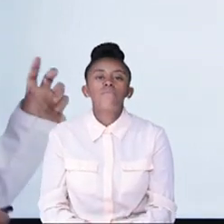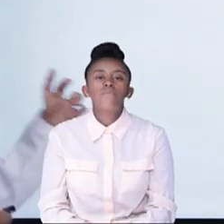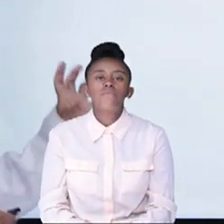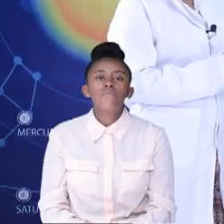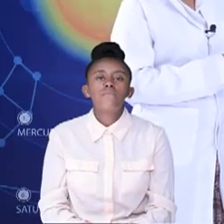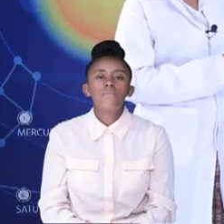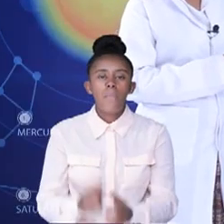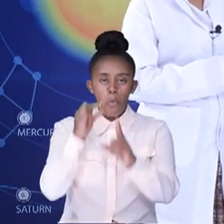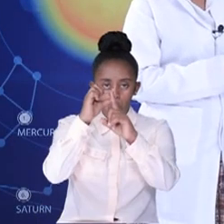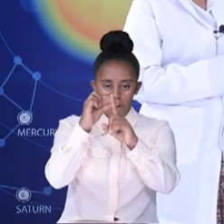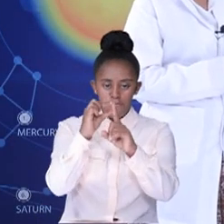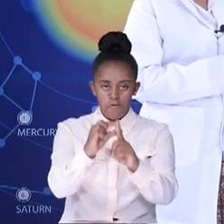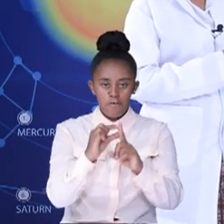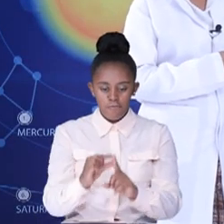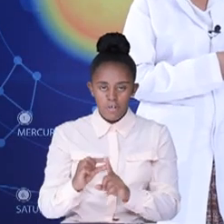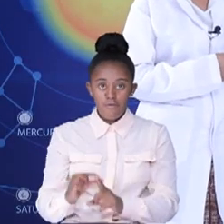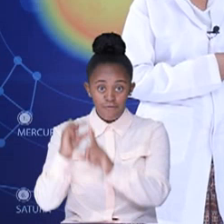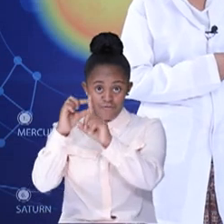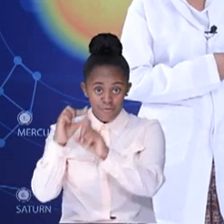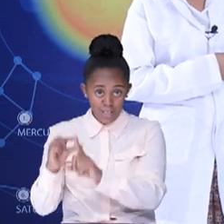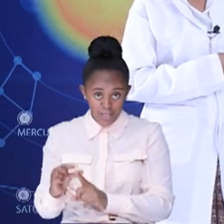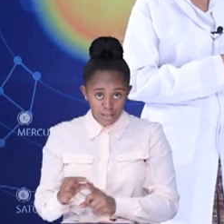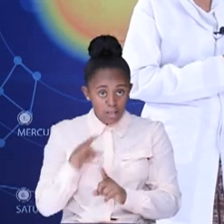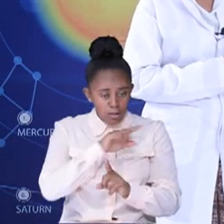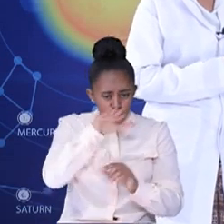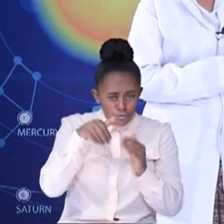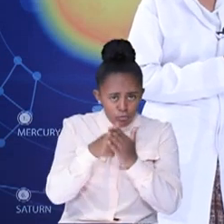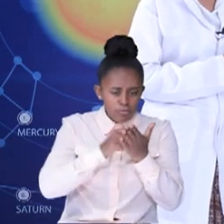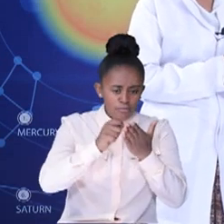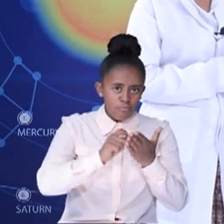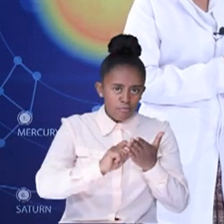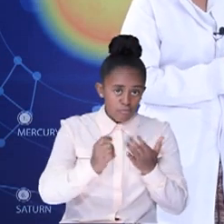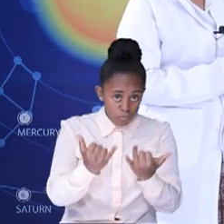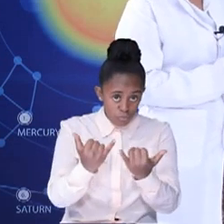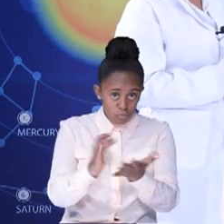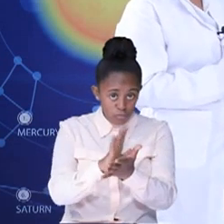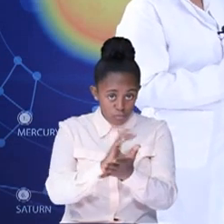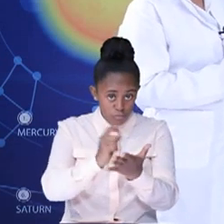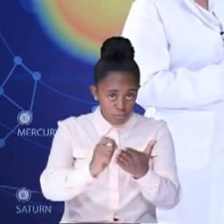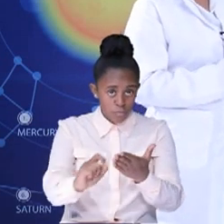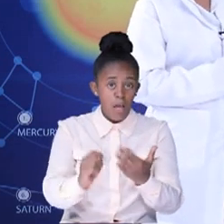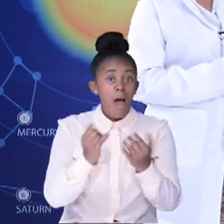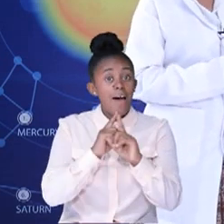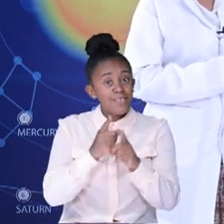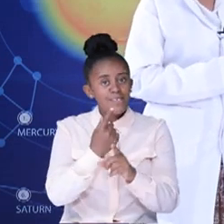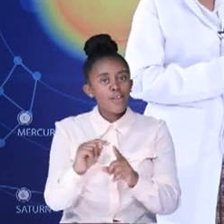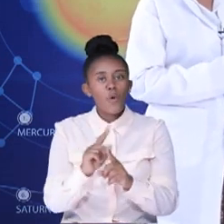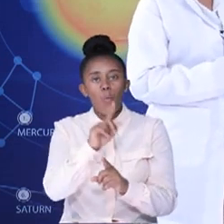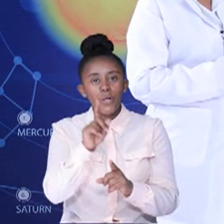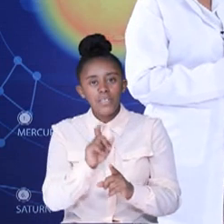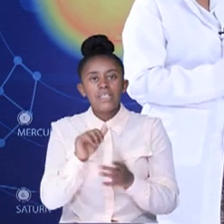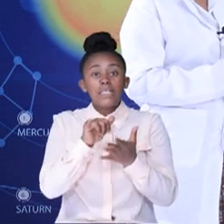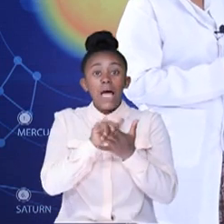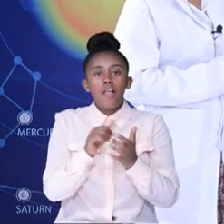you some terms, so you are expected to write the terms on piece of paper and answer the question